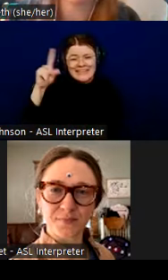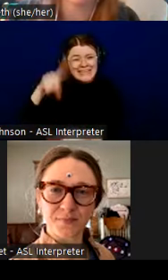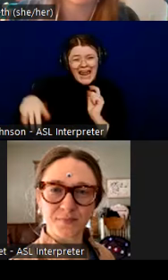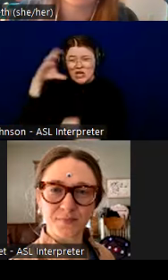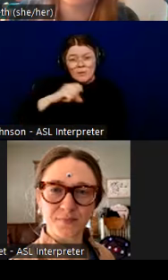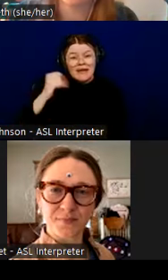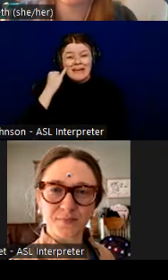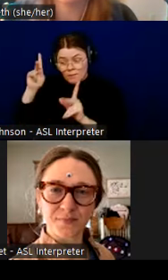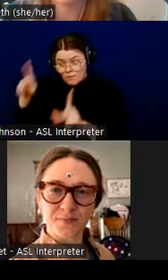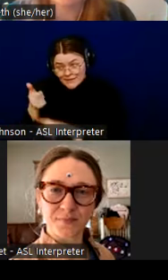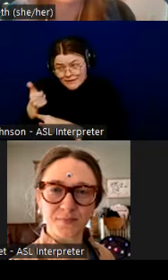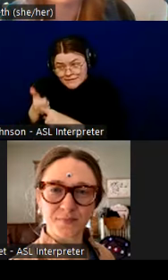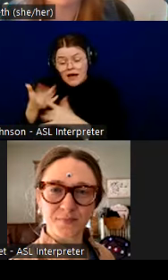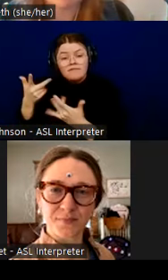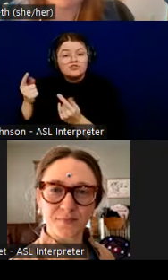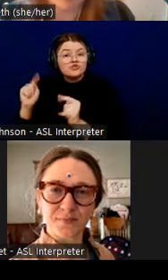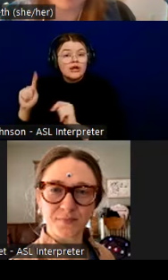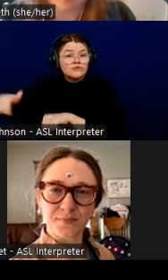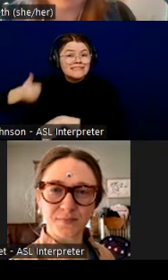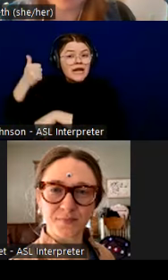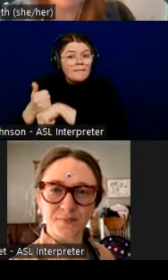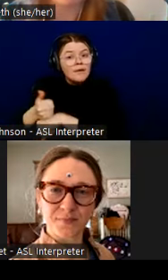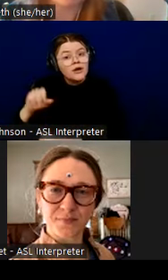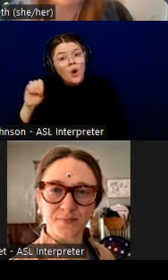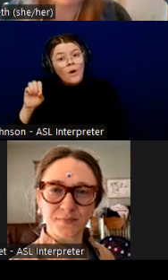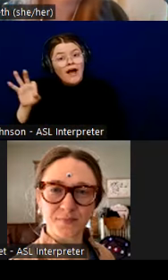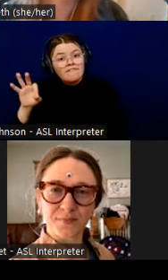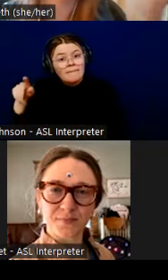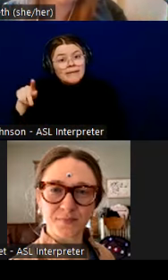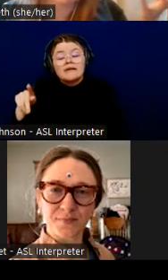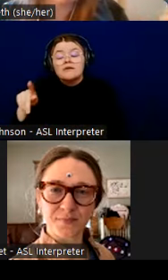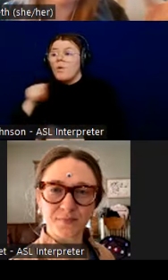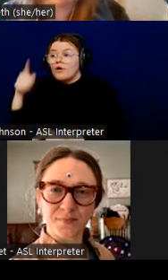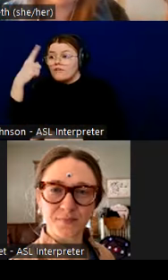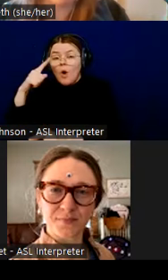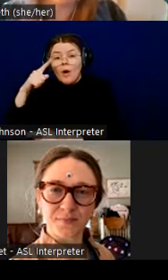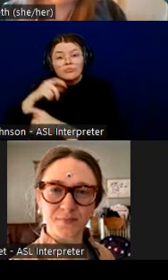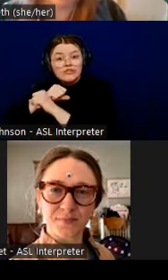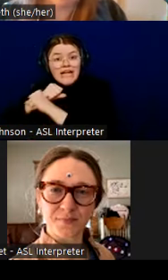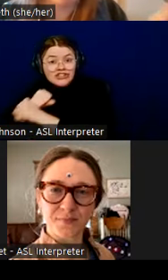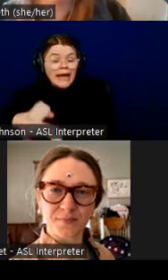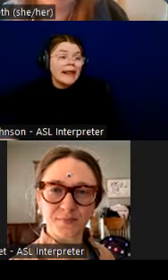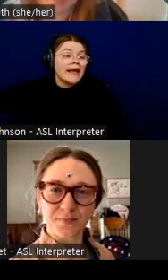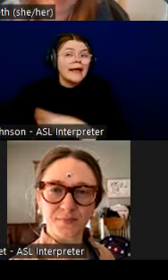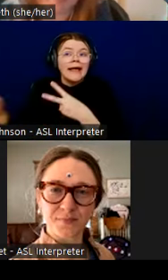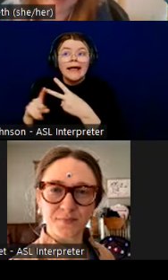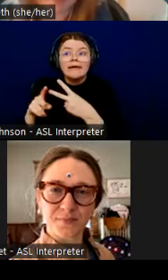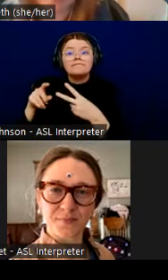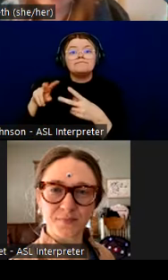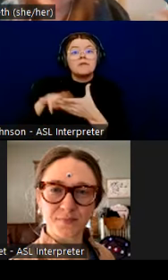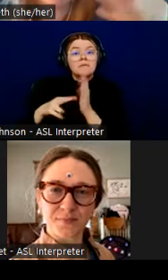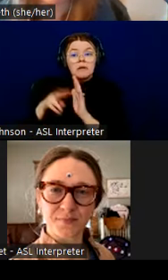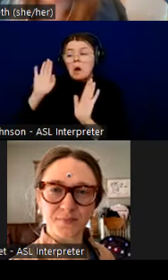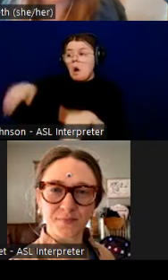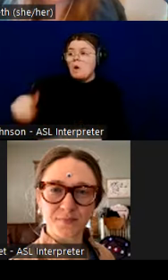an order for protection has a domestic violence advocate. Don't assume like, oh, they're here for a domestic related thing. They've already got an